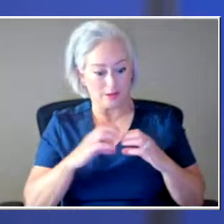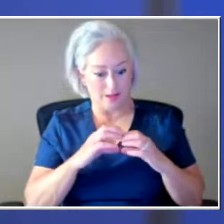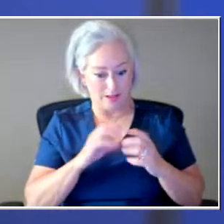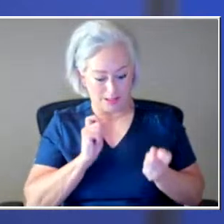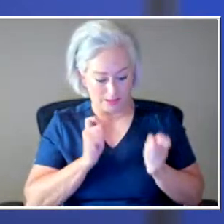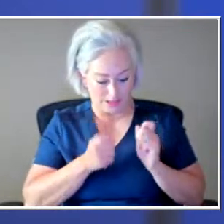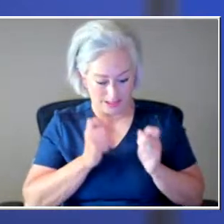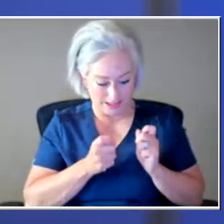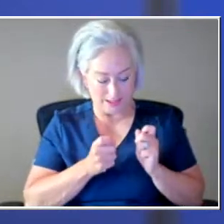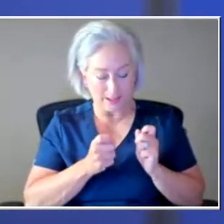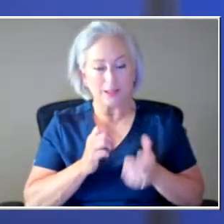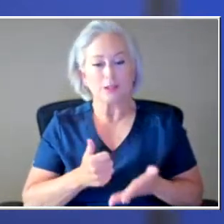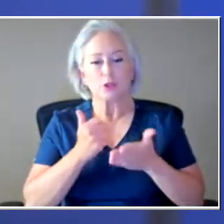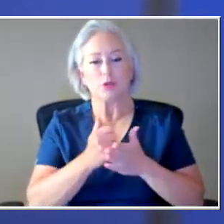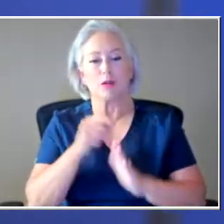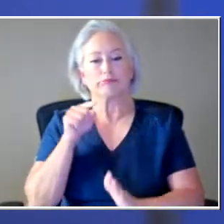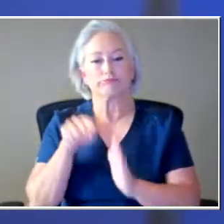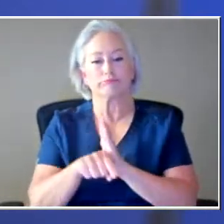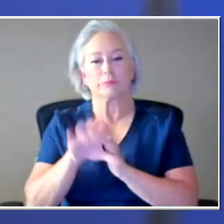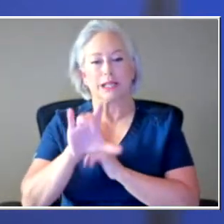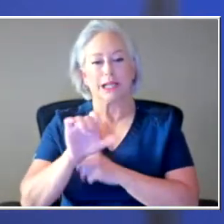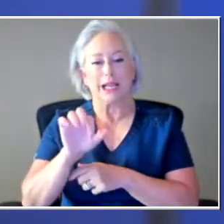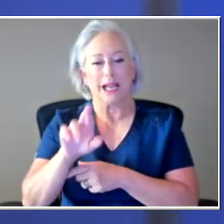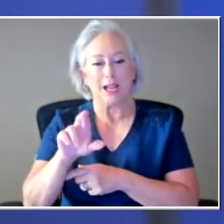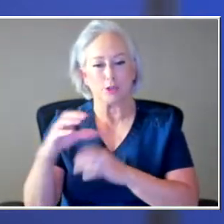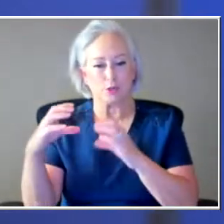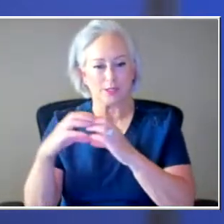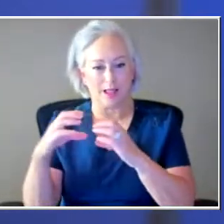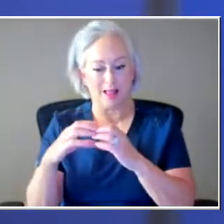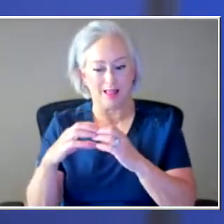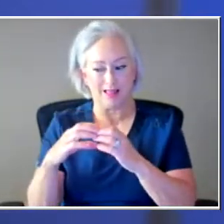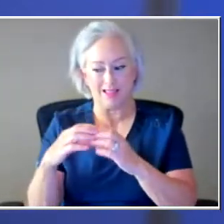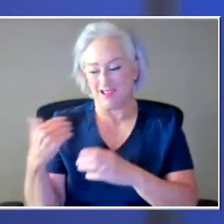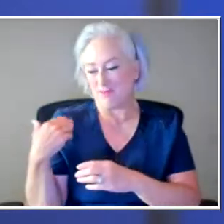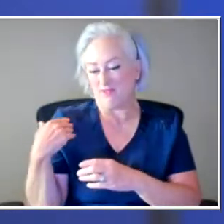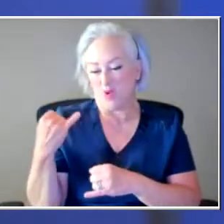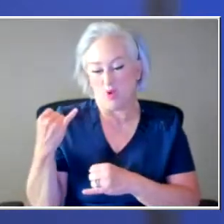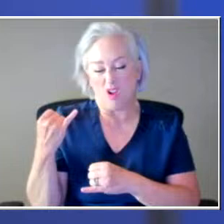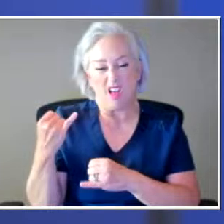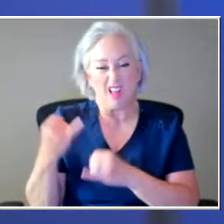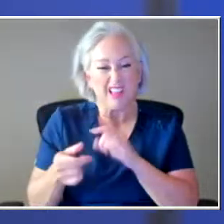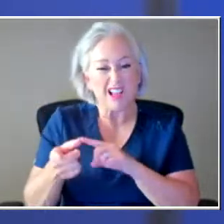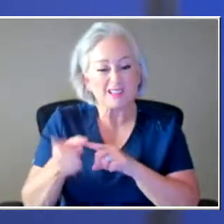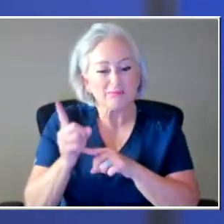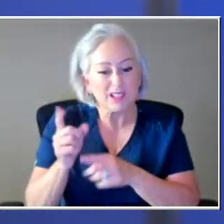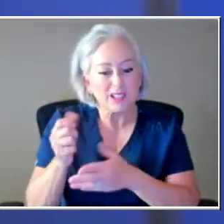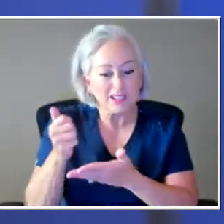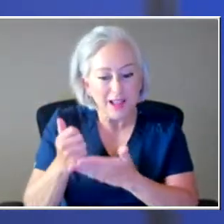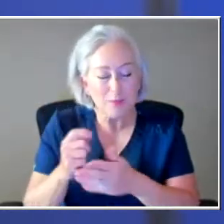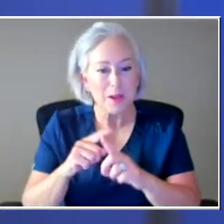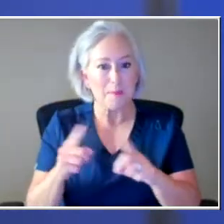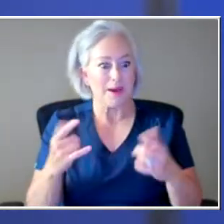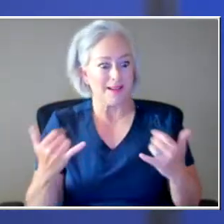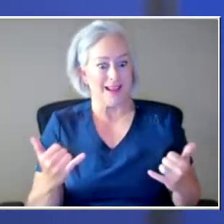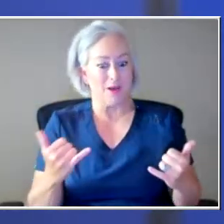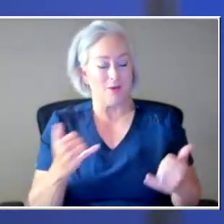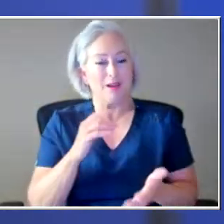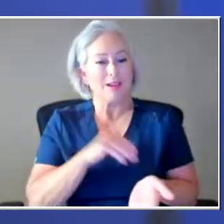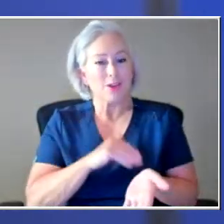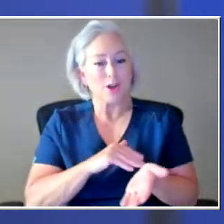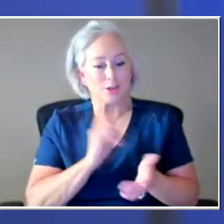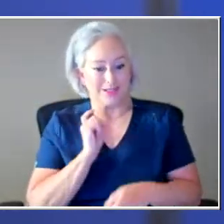a last-ditch effort for patients. But today, we're going to learn why doctors are thrilled to get it to patients earlier in the